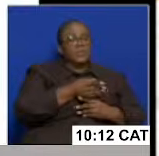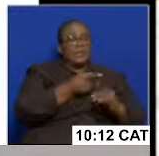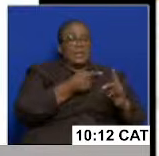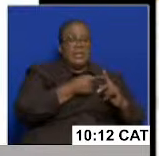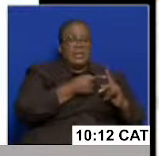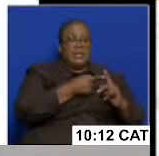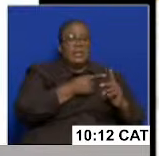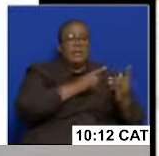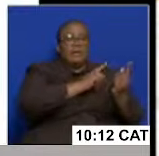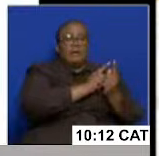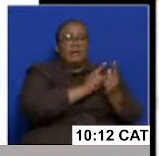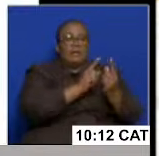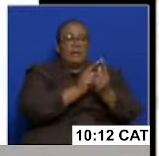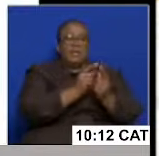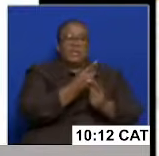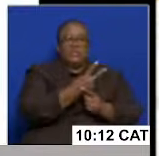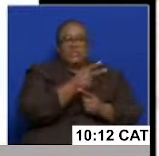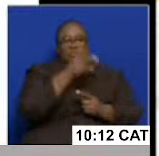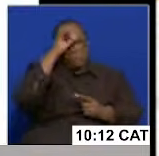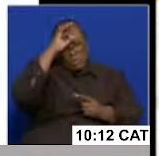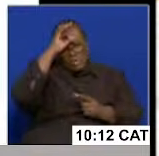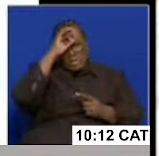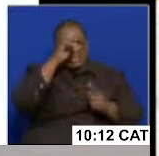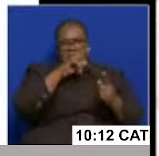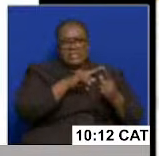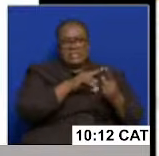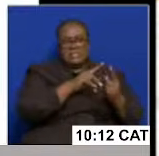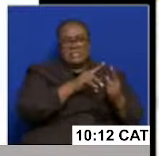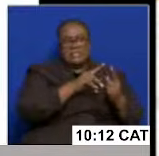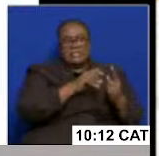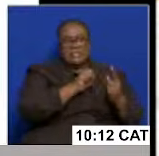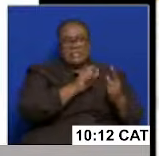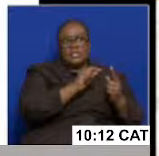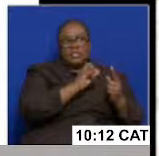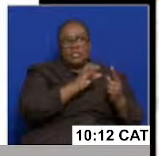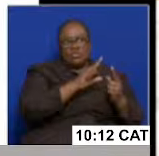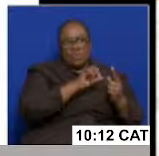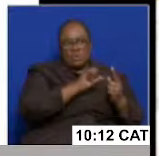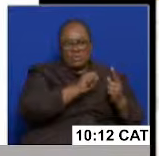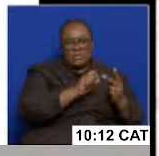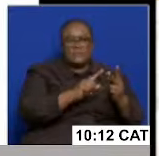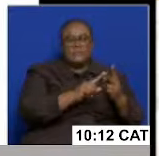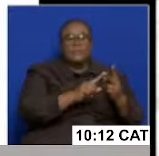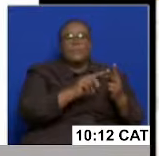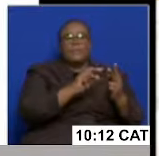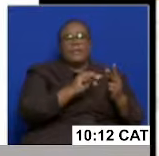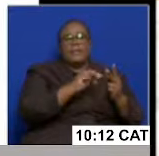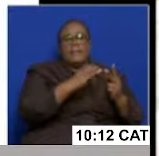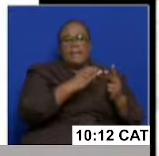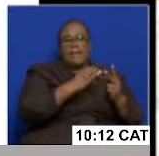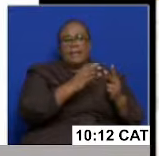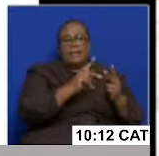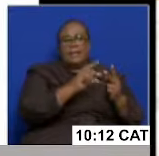Lee Stolz and Officer Norman McKenzie, who were dressed in uniform.